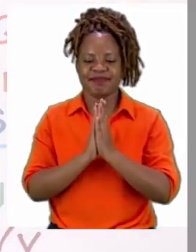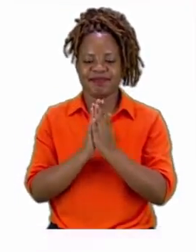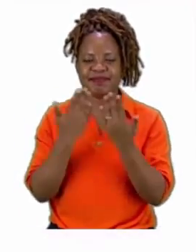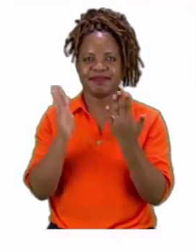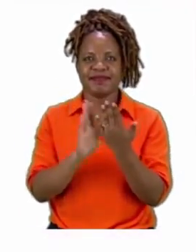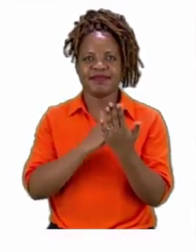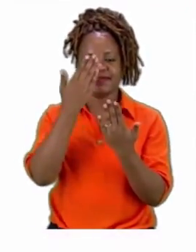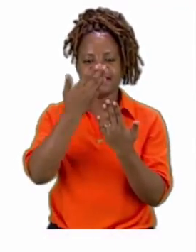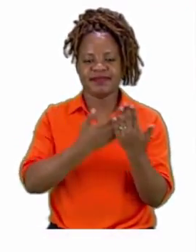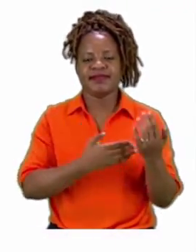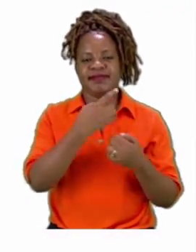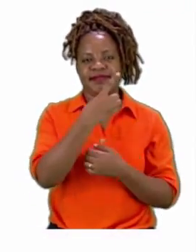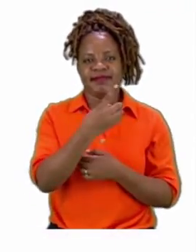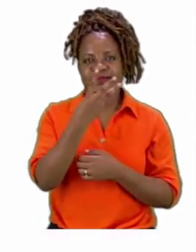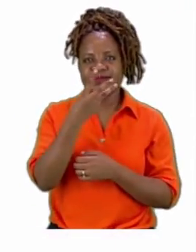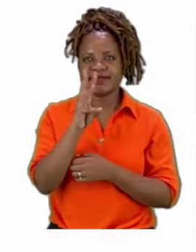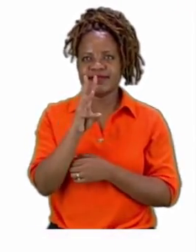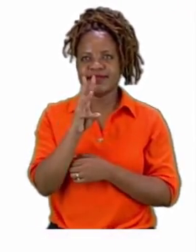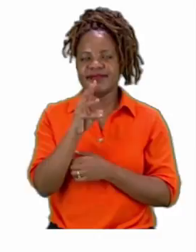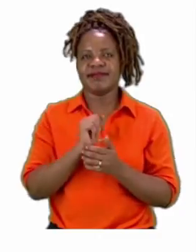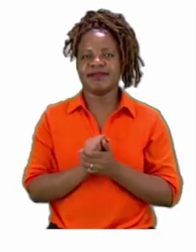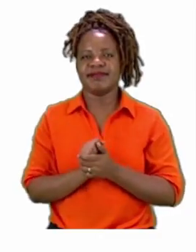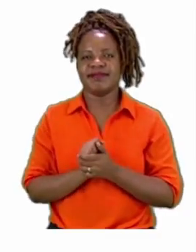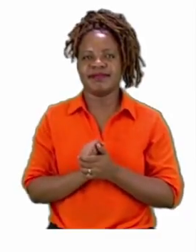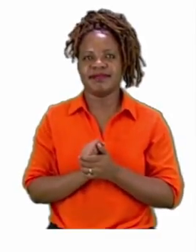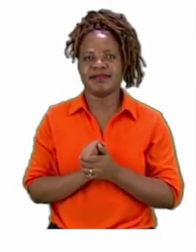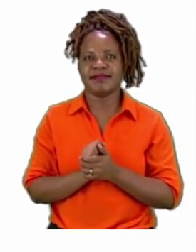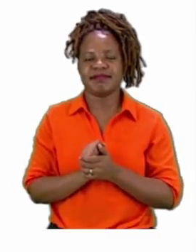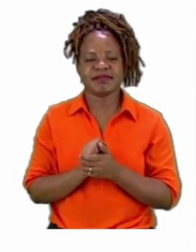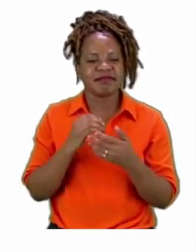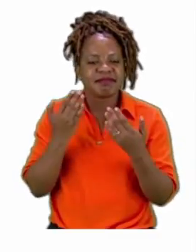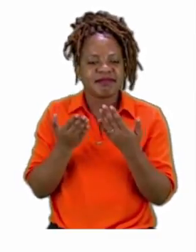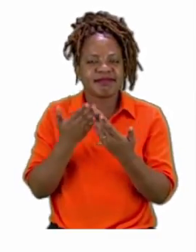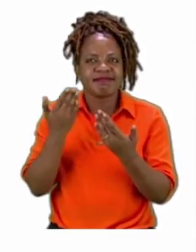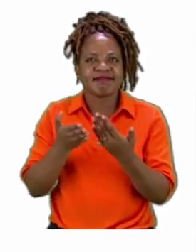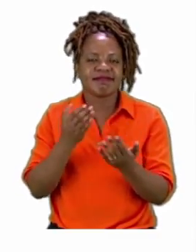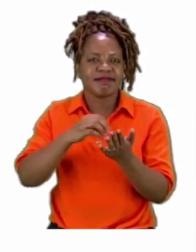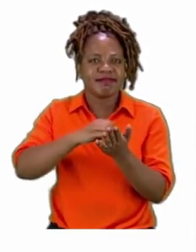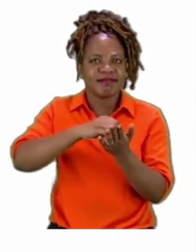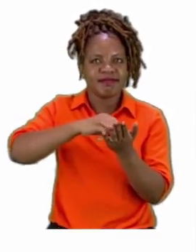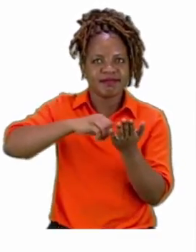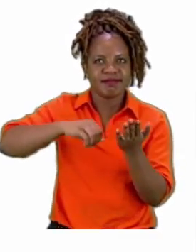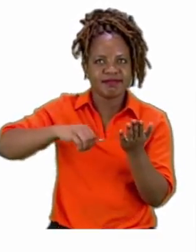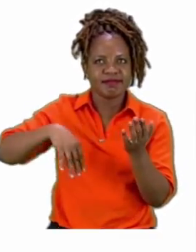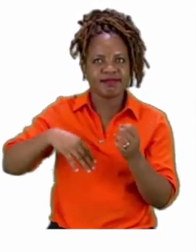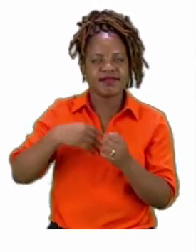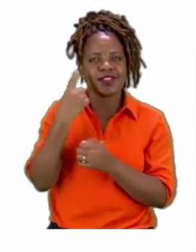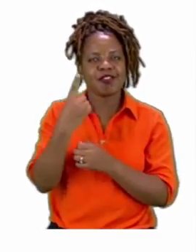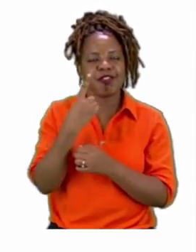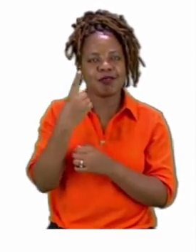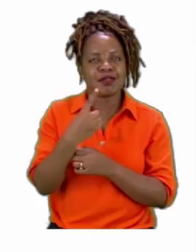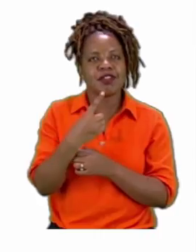16. For page 16, we are going to be doing simple subtraction of 2-digit